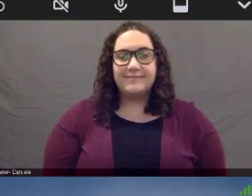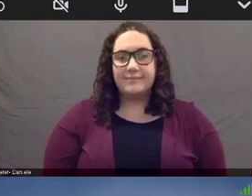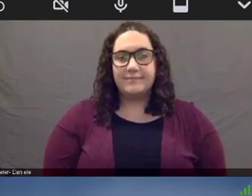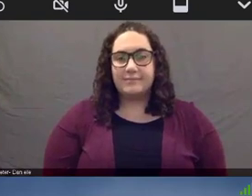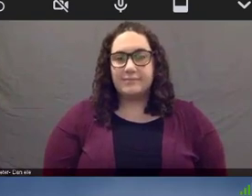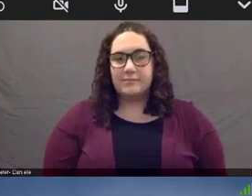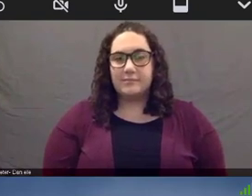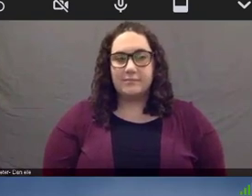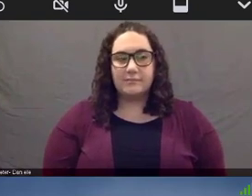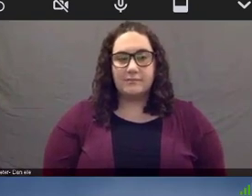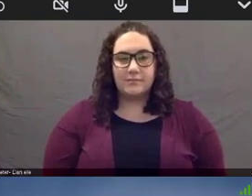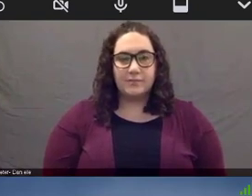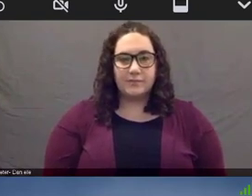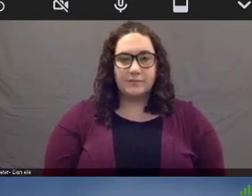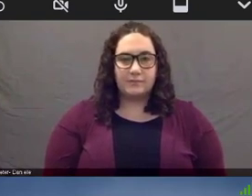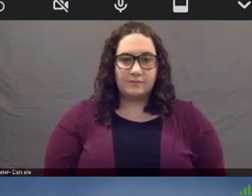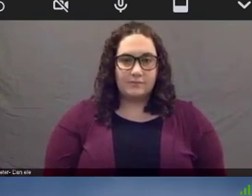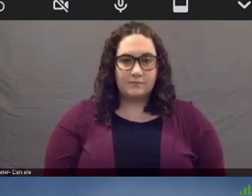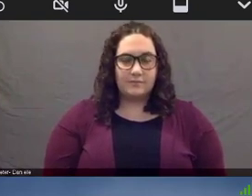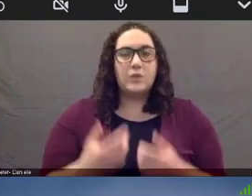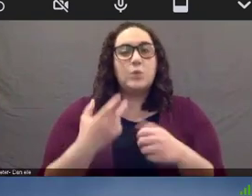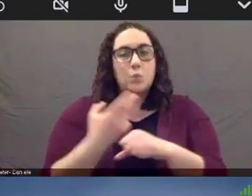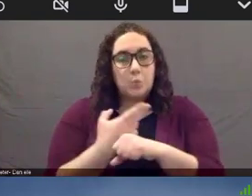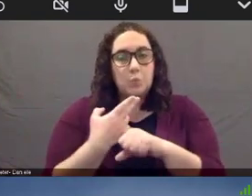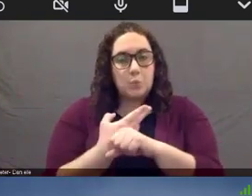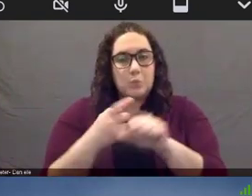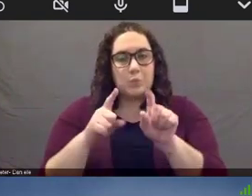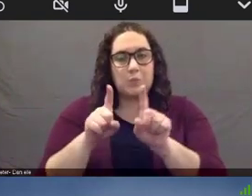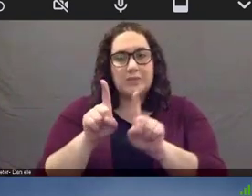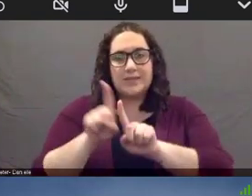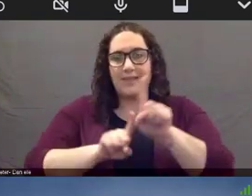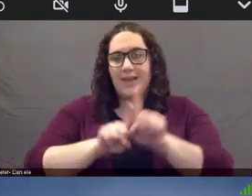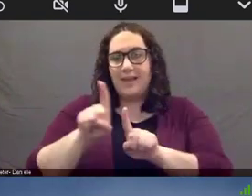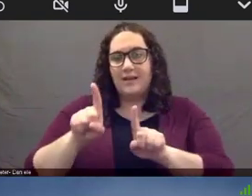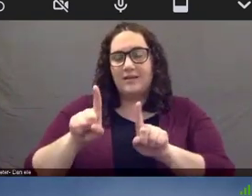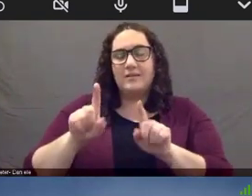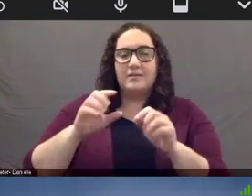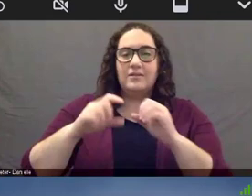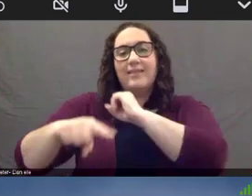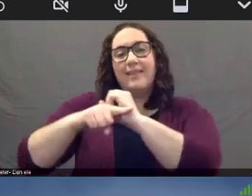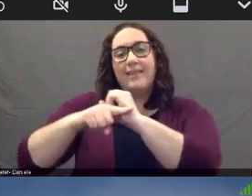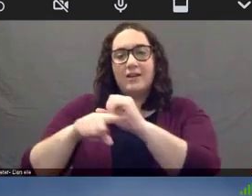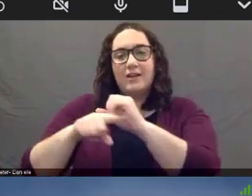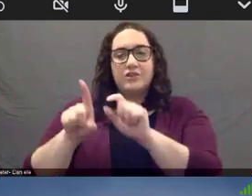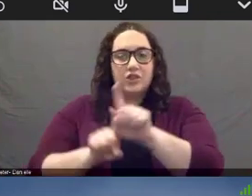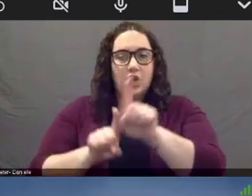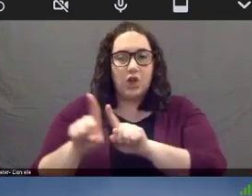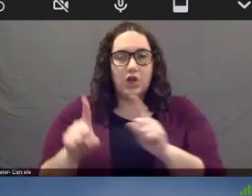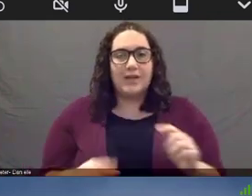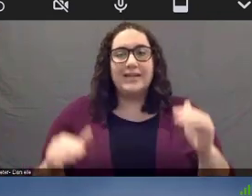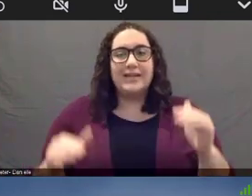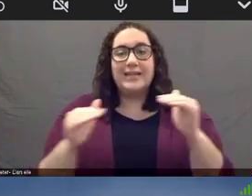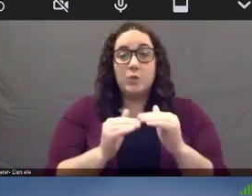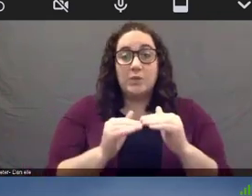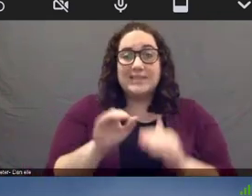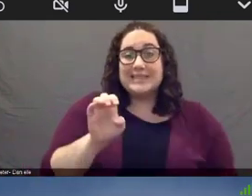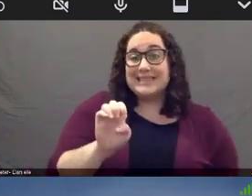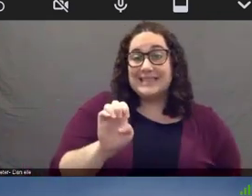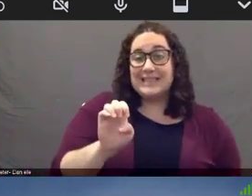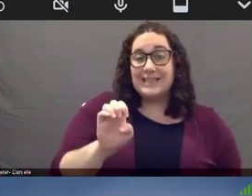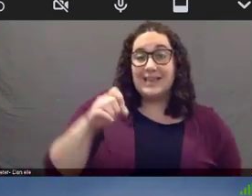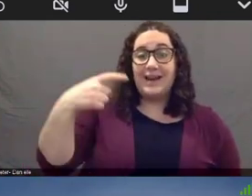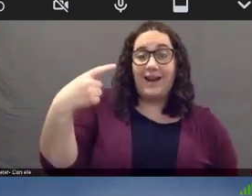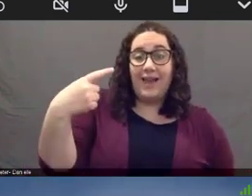difference, theta star, and that's going to be equal to this exponential term where E is equal to, or where